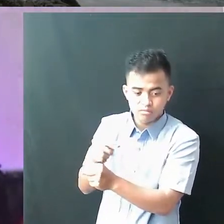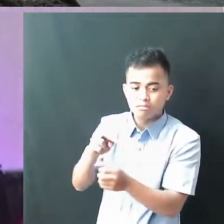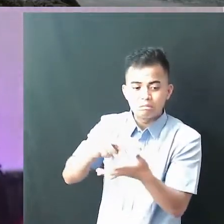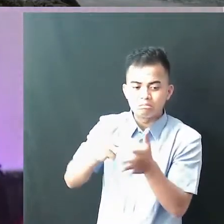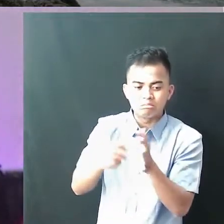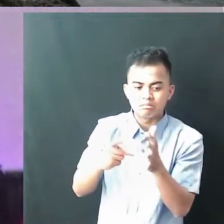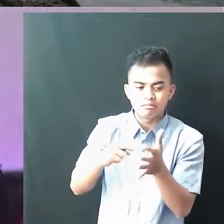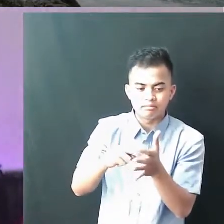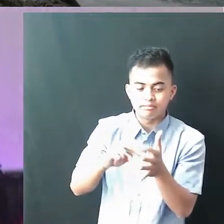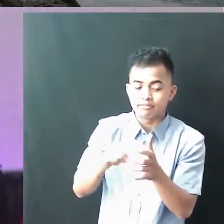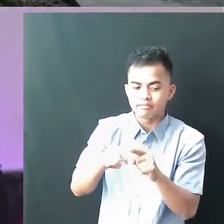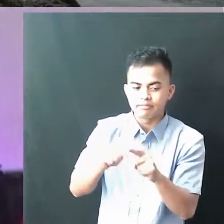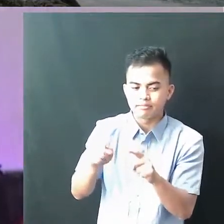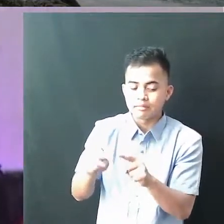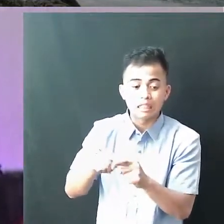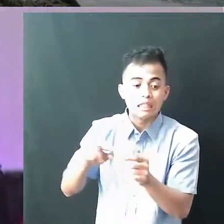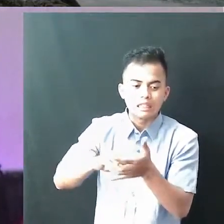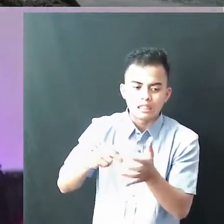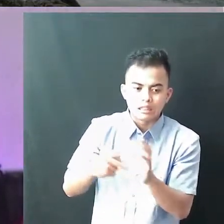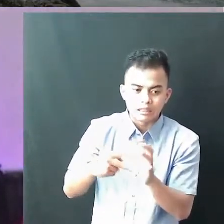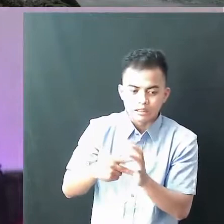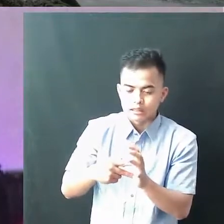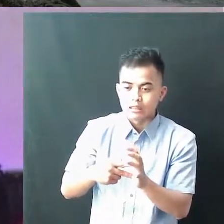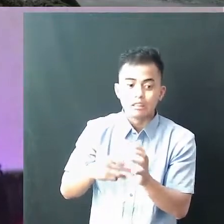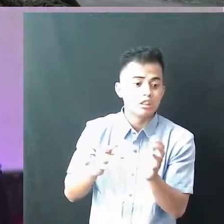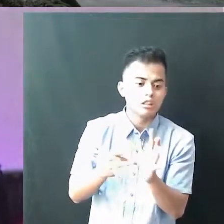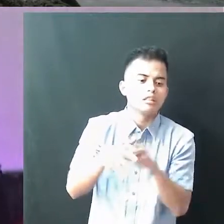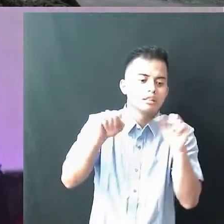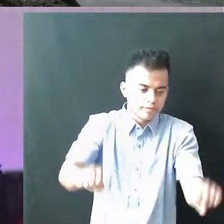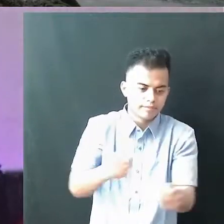Hold fast to your Christian beliefs.